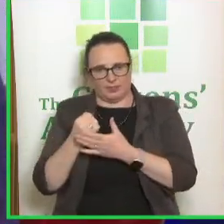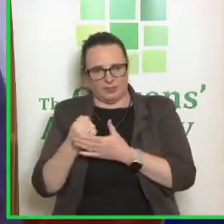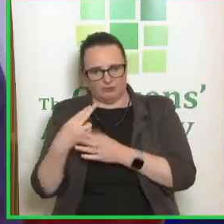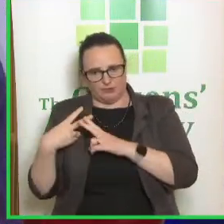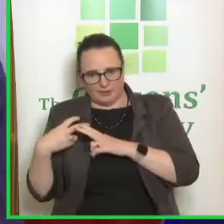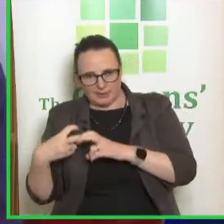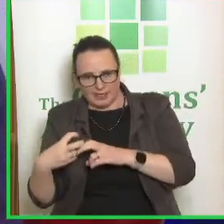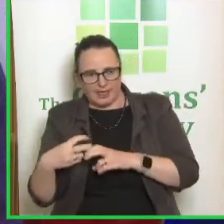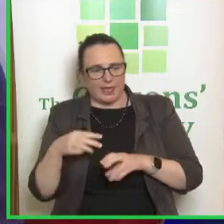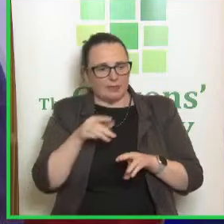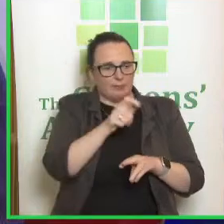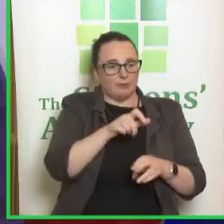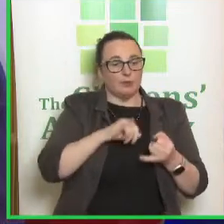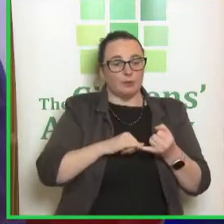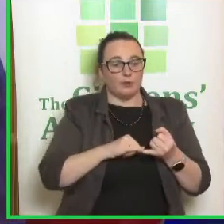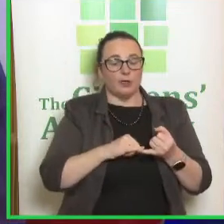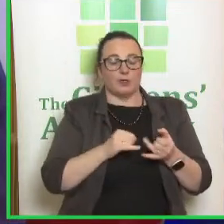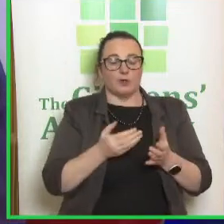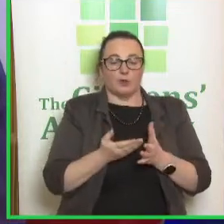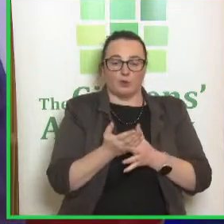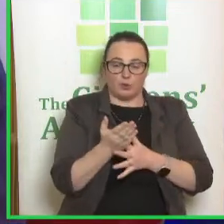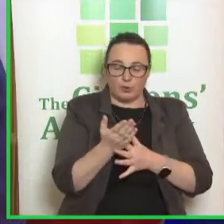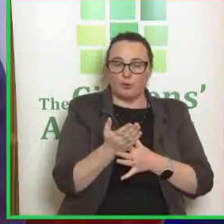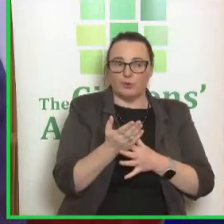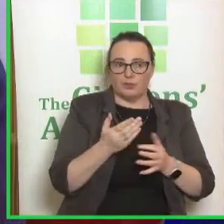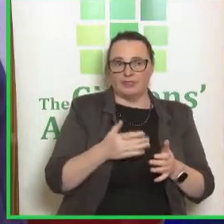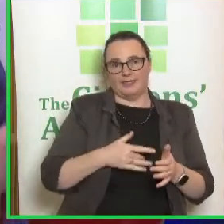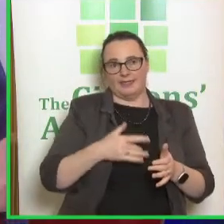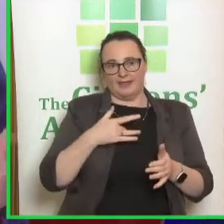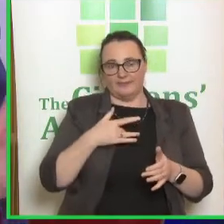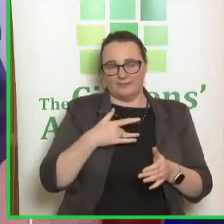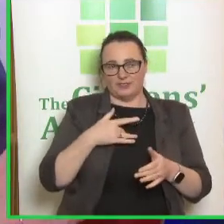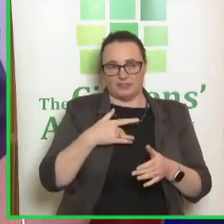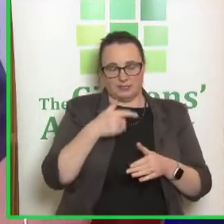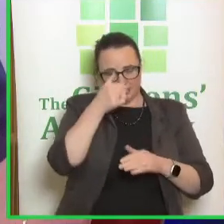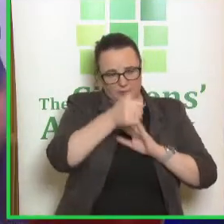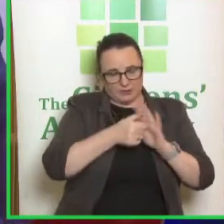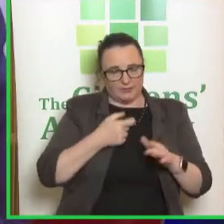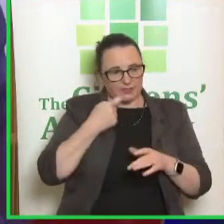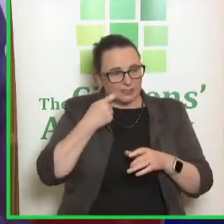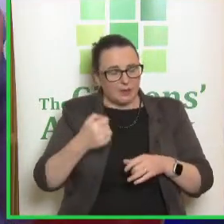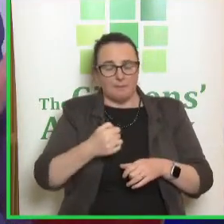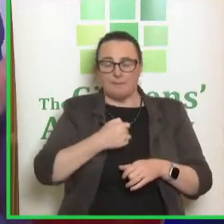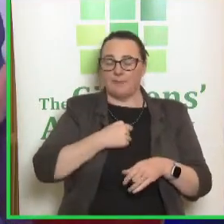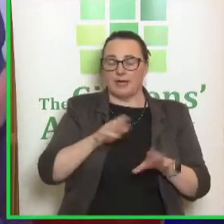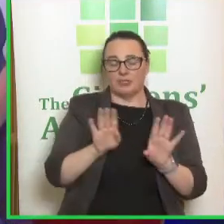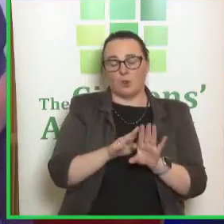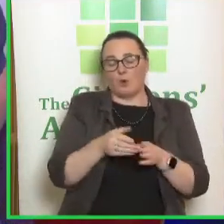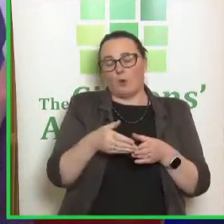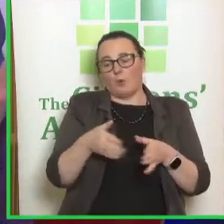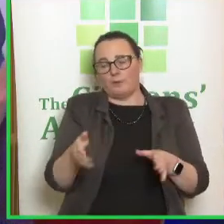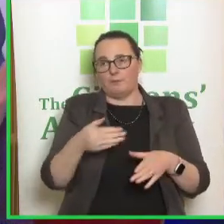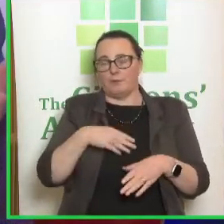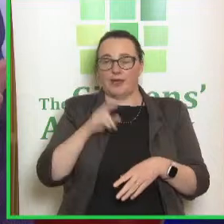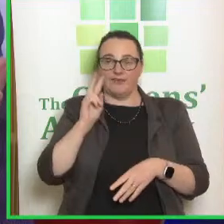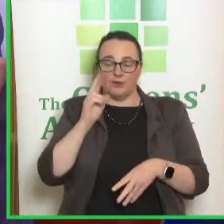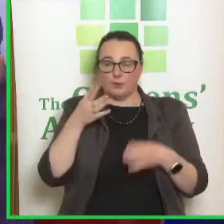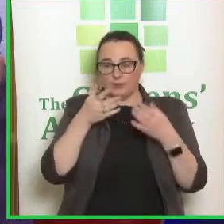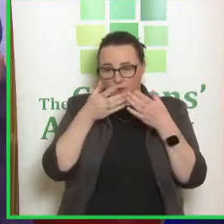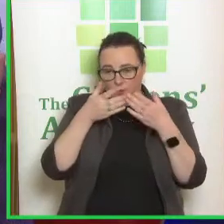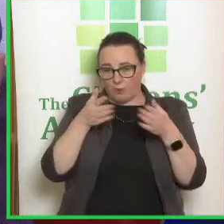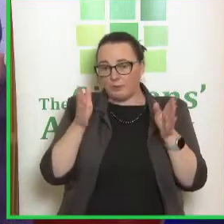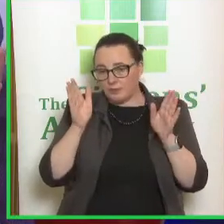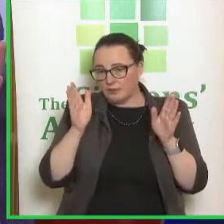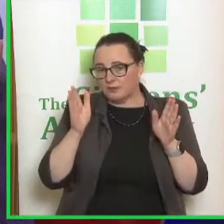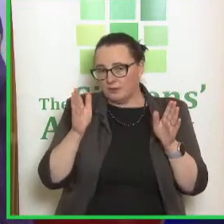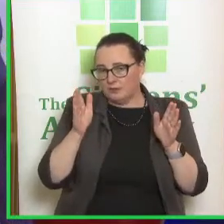in addiction, the lived experience. That's who I'm listening to. So my door is open, my viewpoint is open in relation to this,